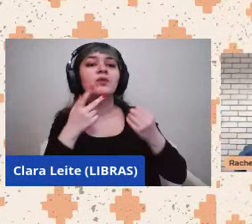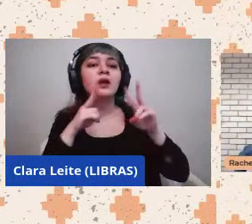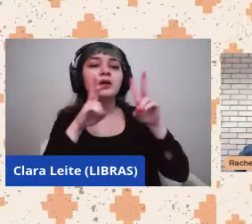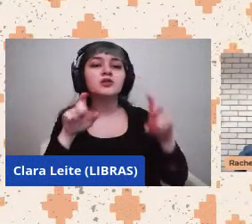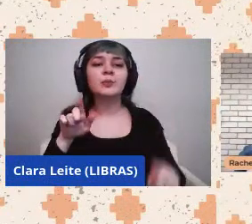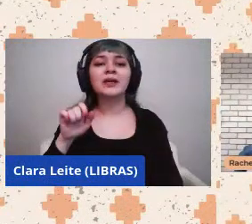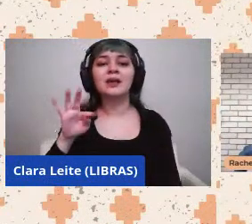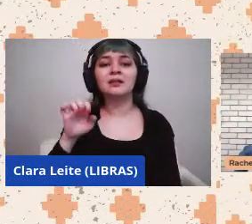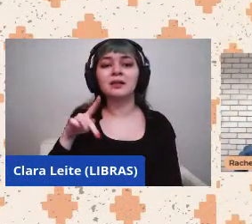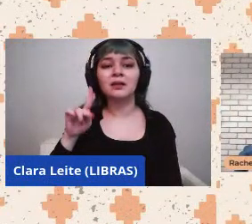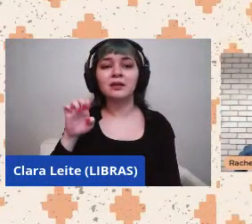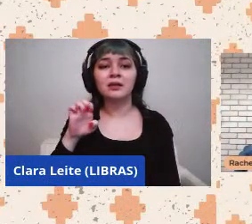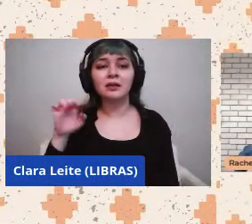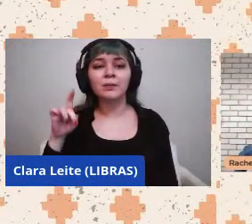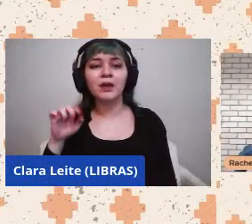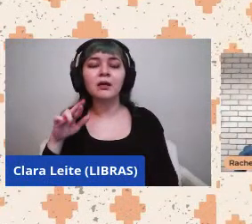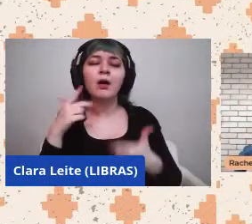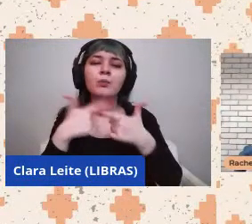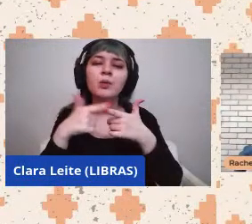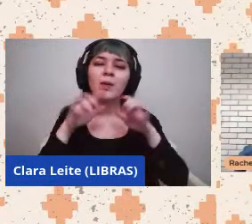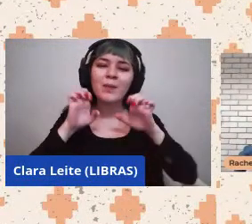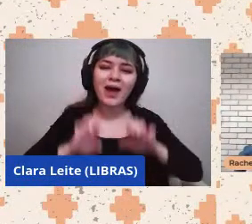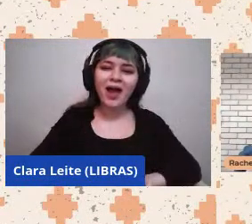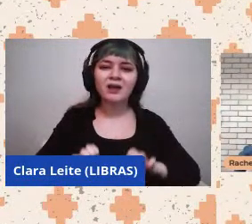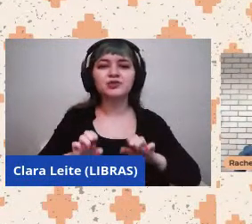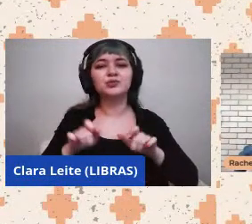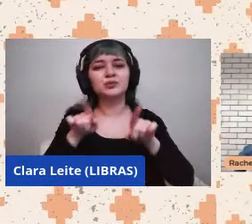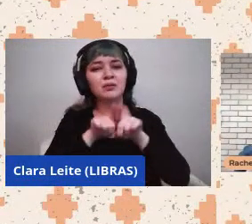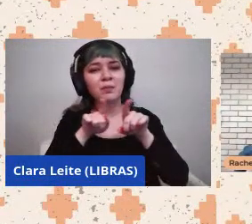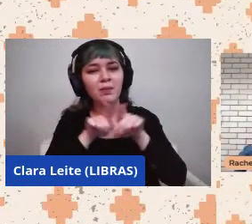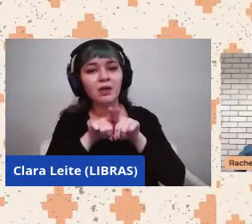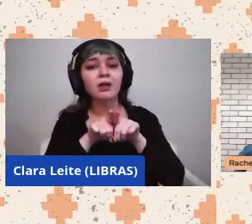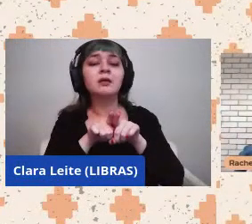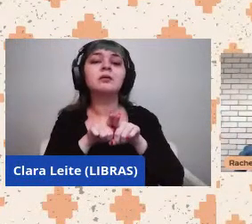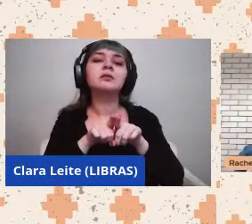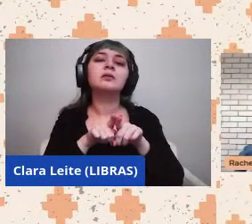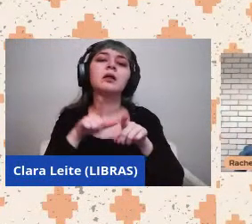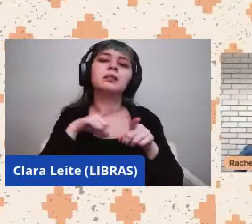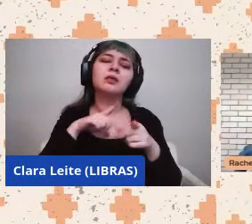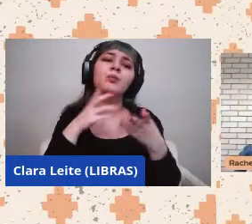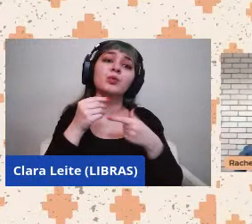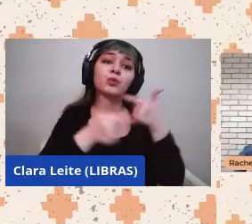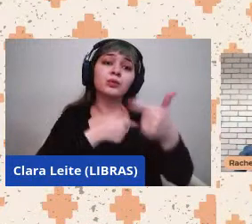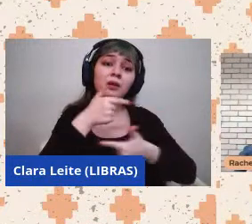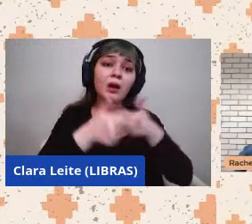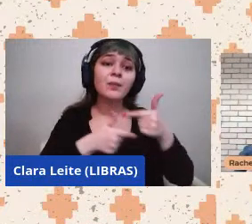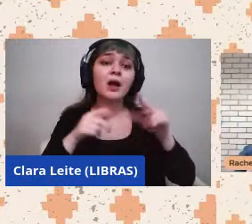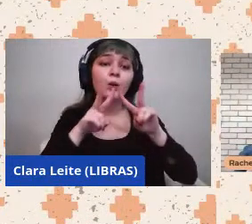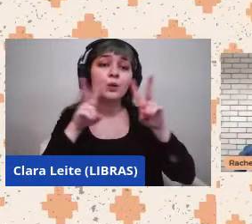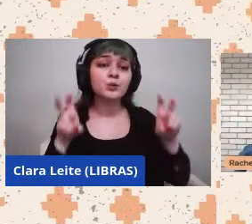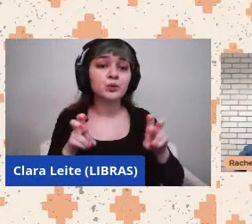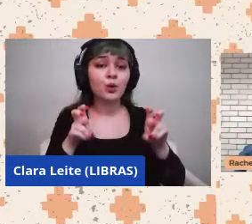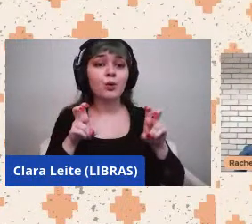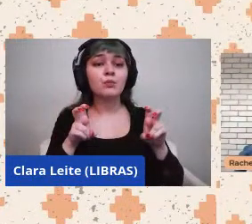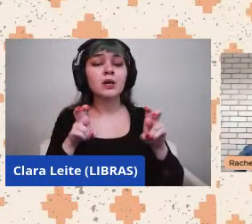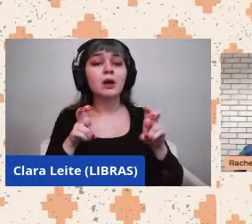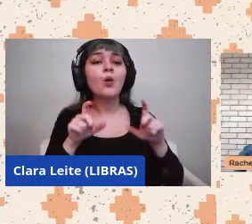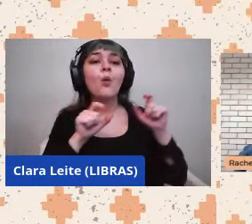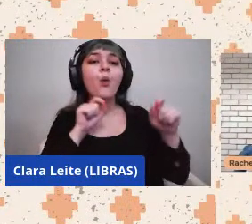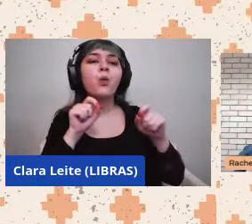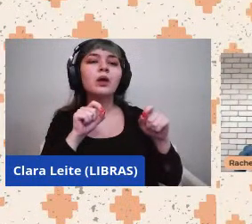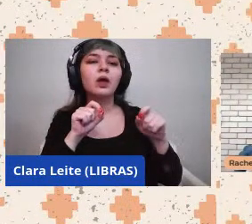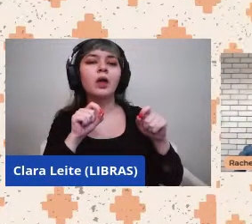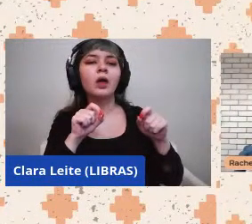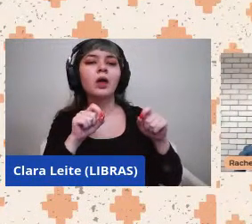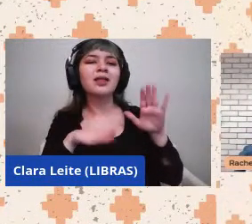ethical issues around negotiating access there. There's also been quite a lot of work on age-appropriate methods